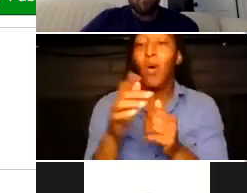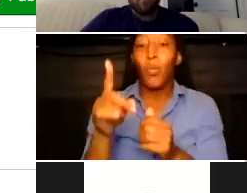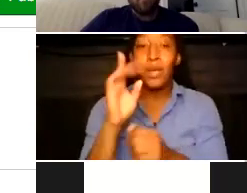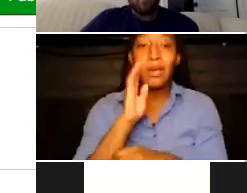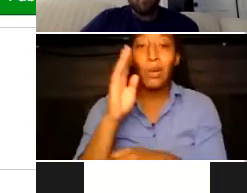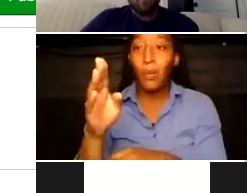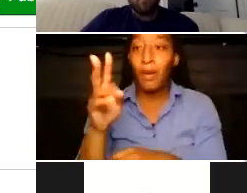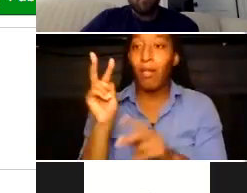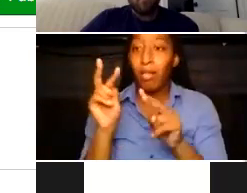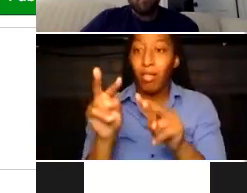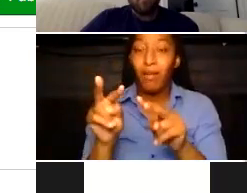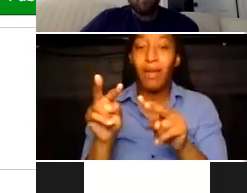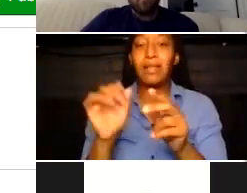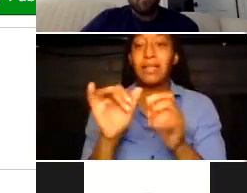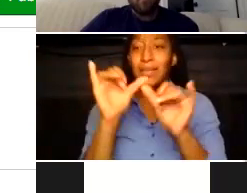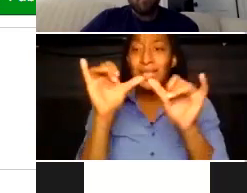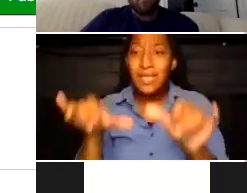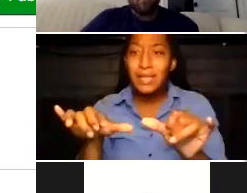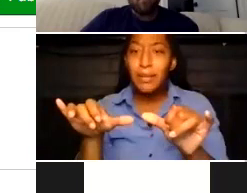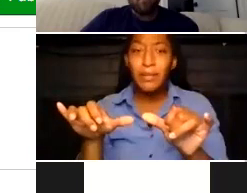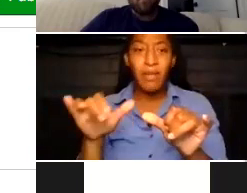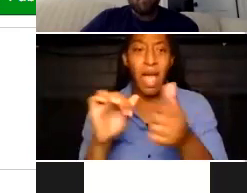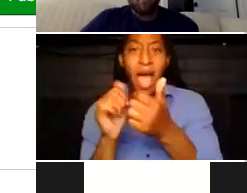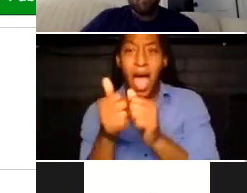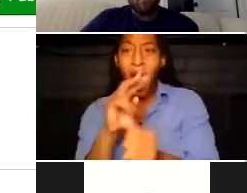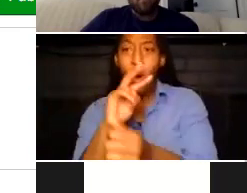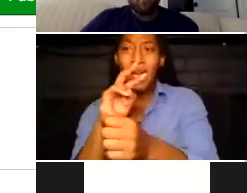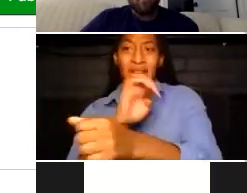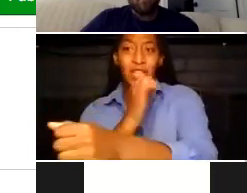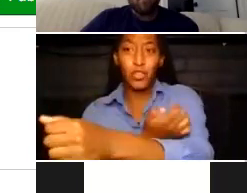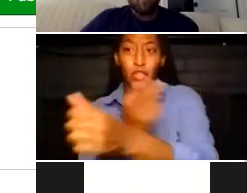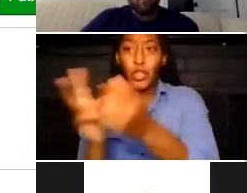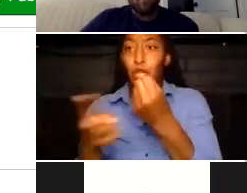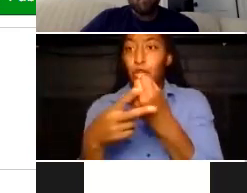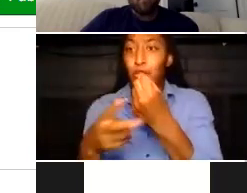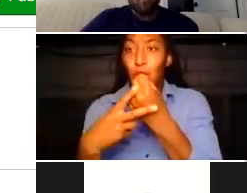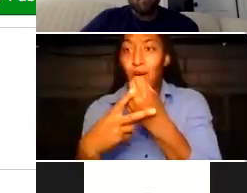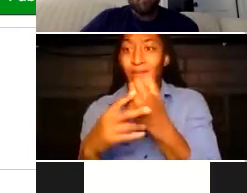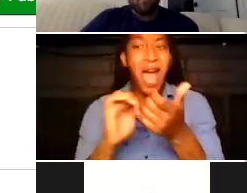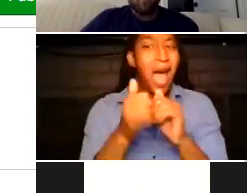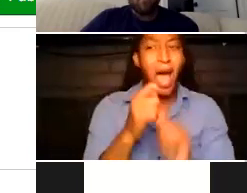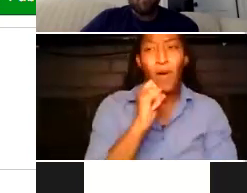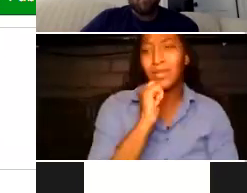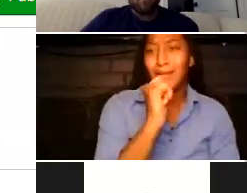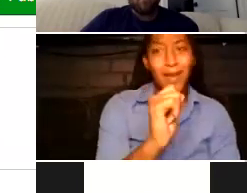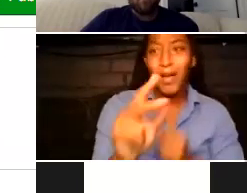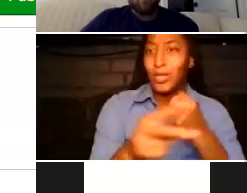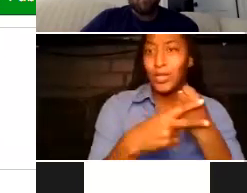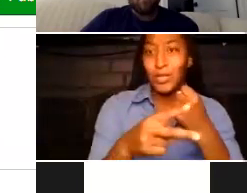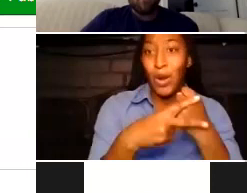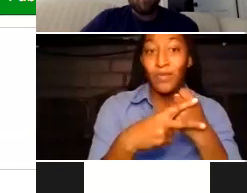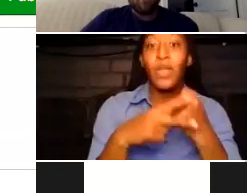energy is not conserved. So I'll do as much as I can today, and then we'll finish this and go to thermodynamics on